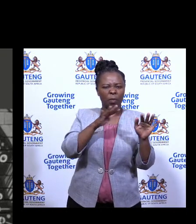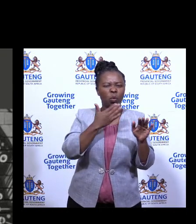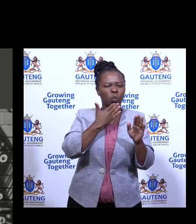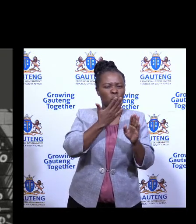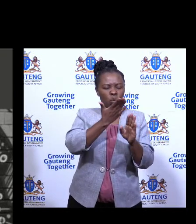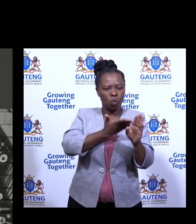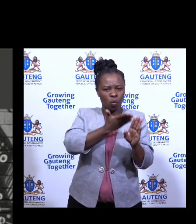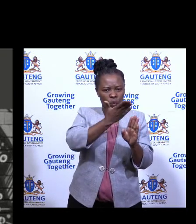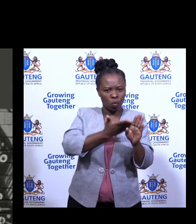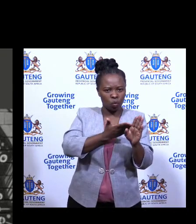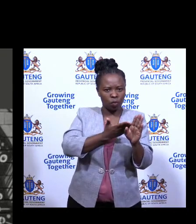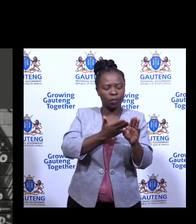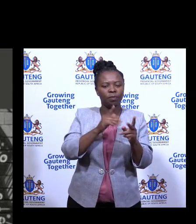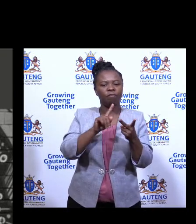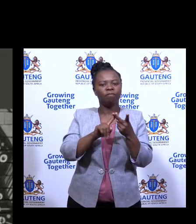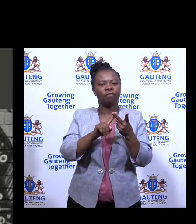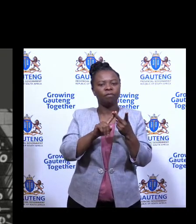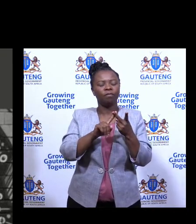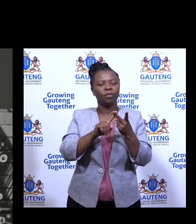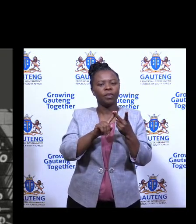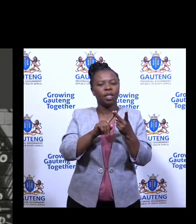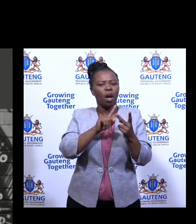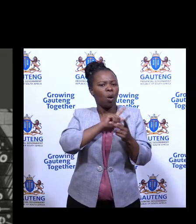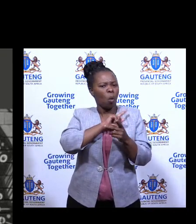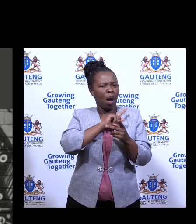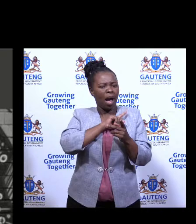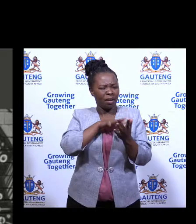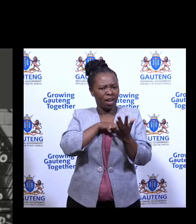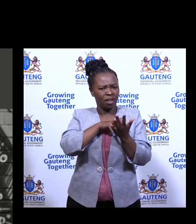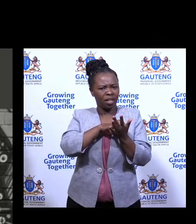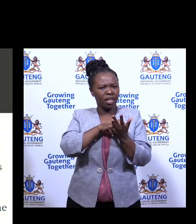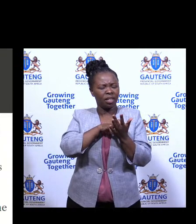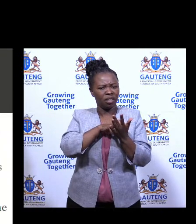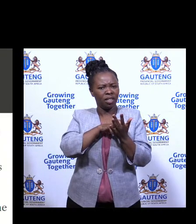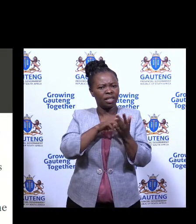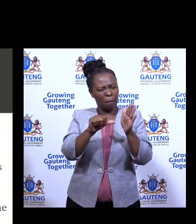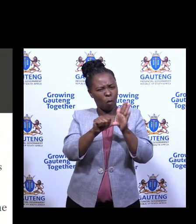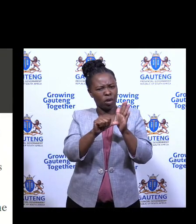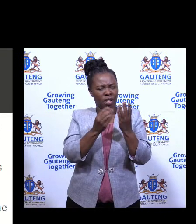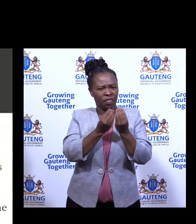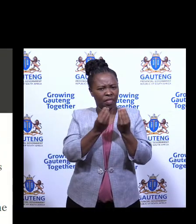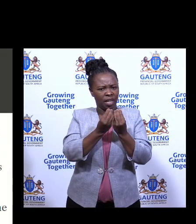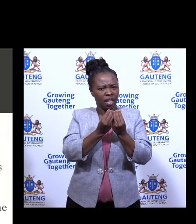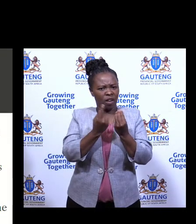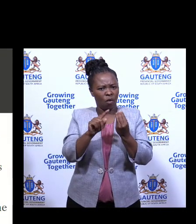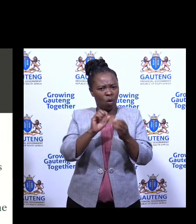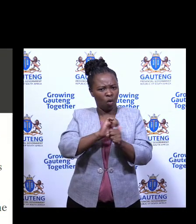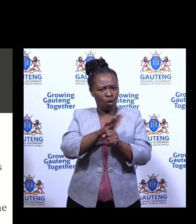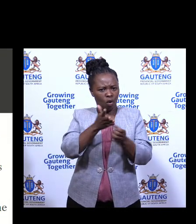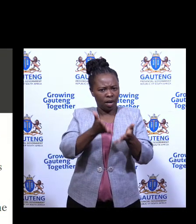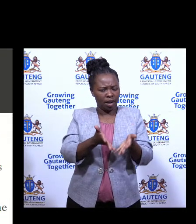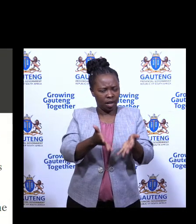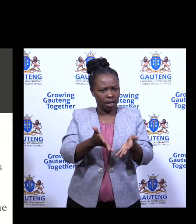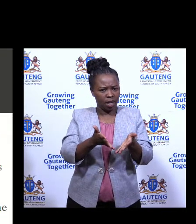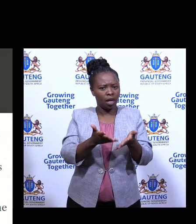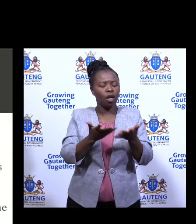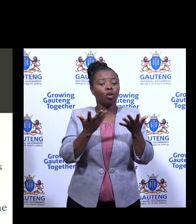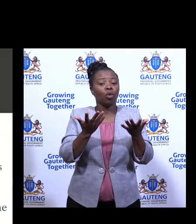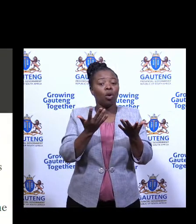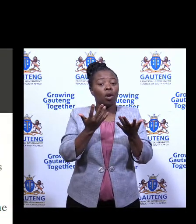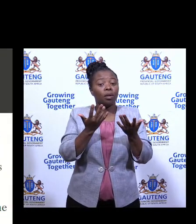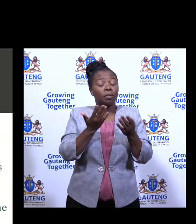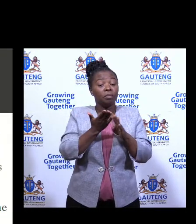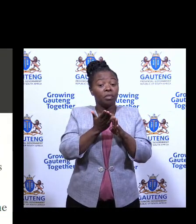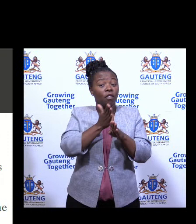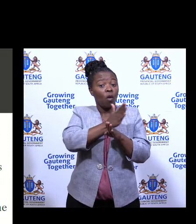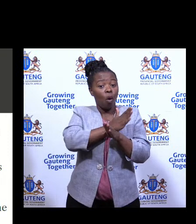does vulnerability matter within the context of an outbreak? This was work that we did quite early on, in fact, right